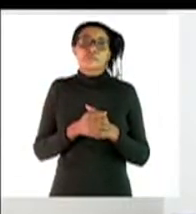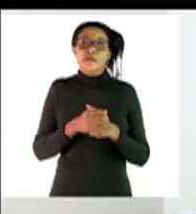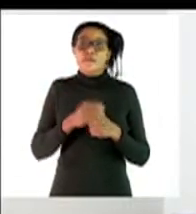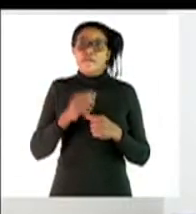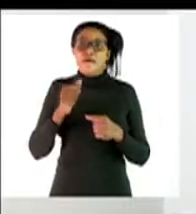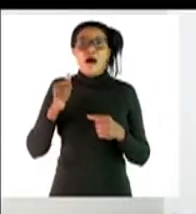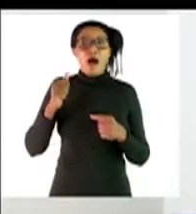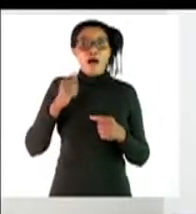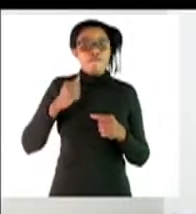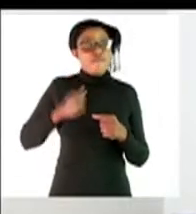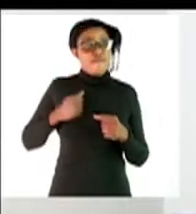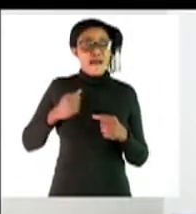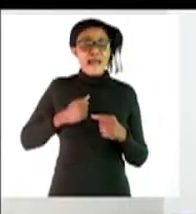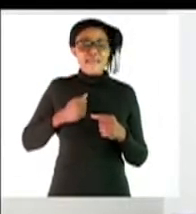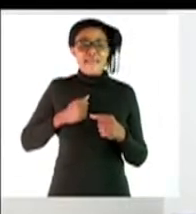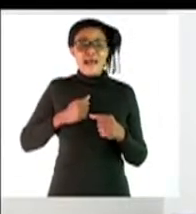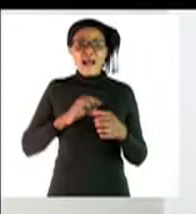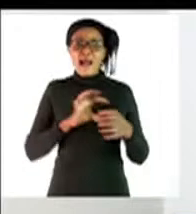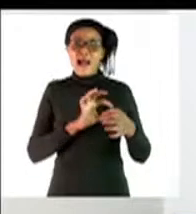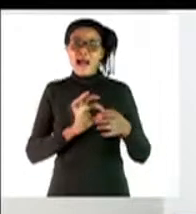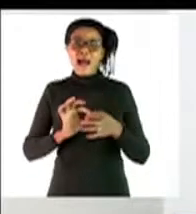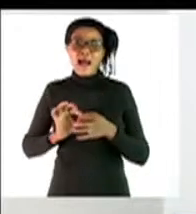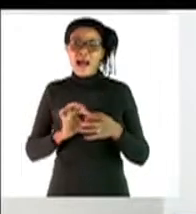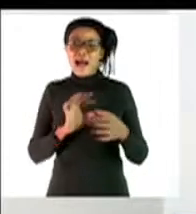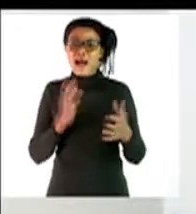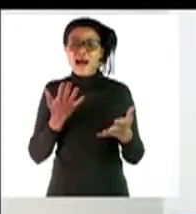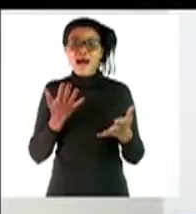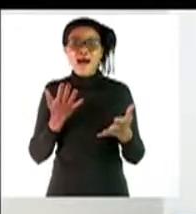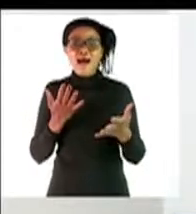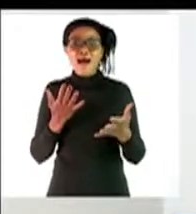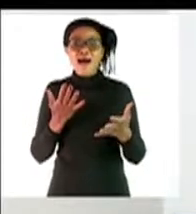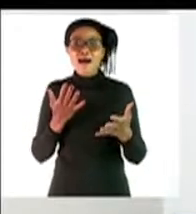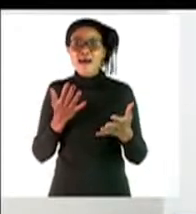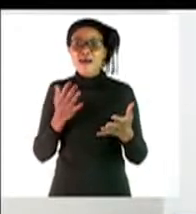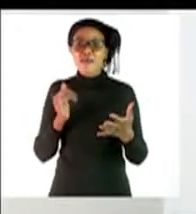Father, with who does father match?